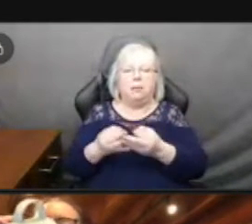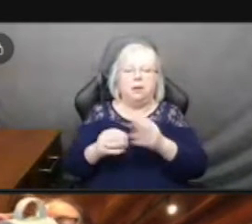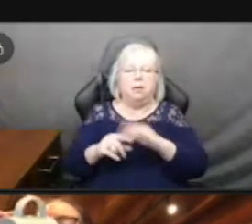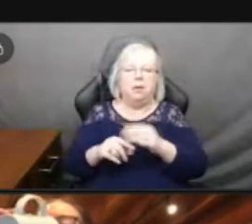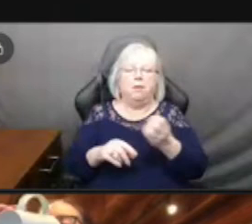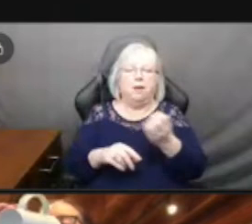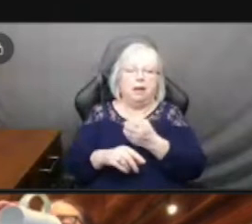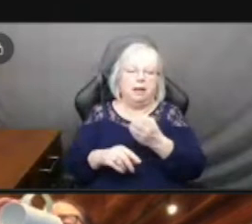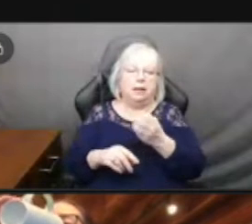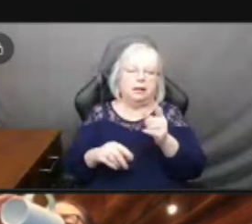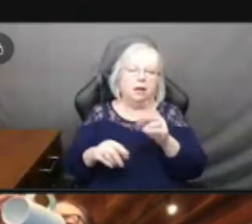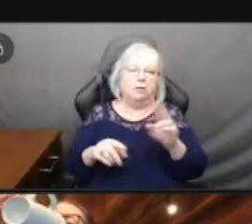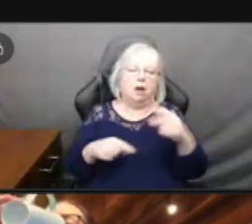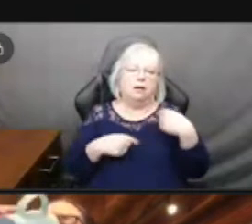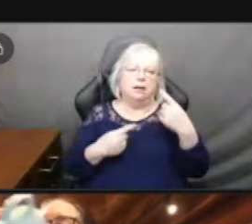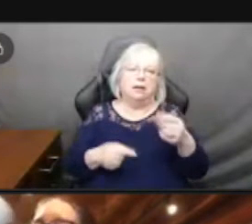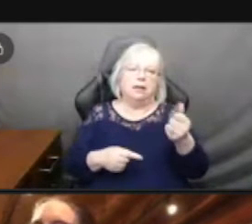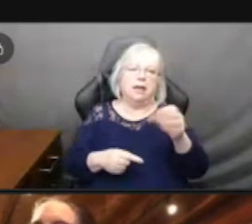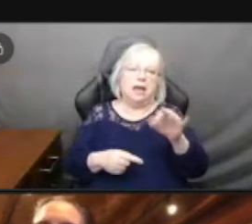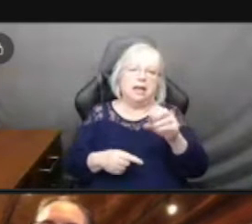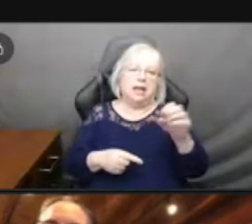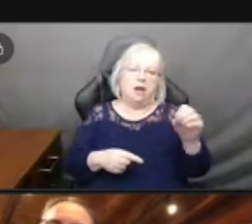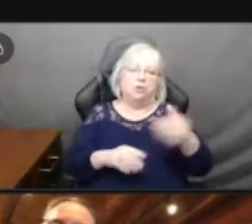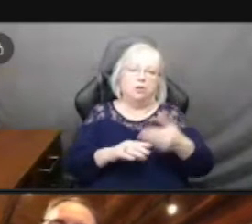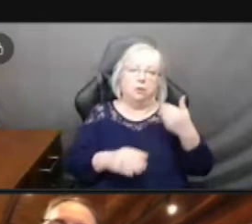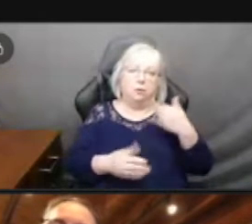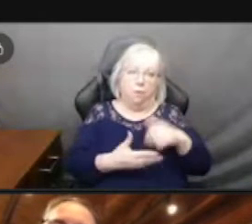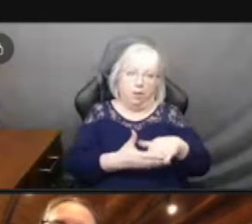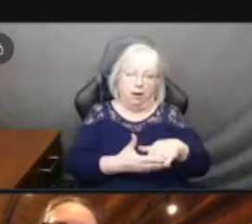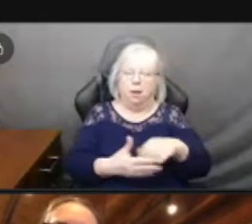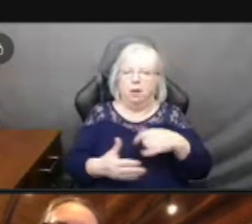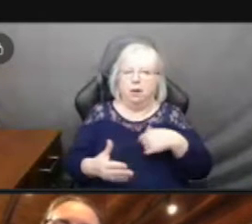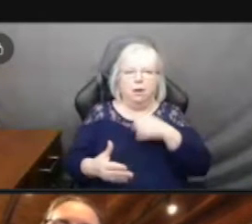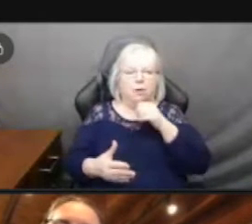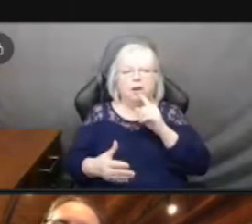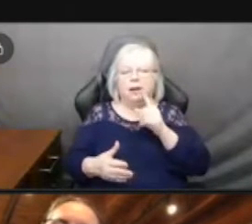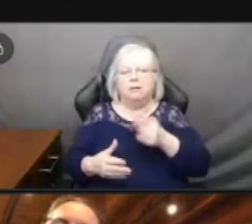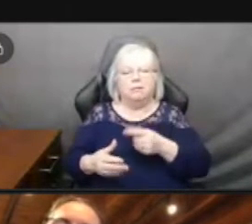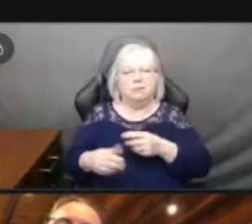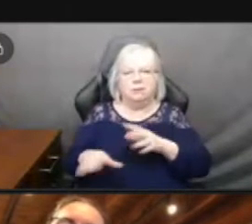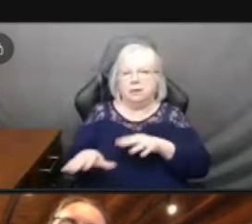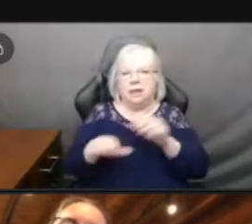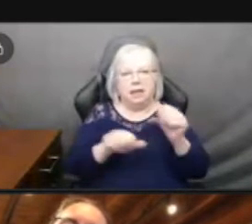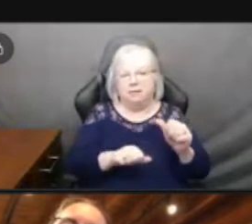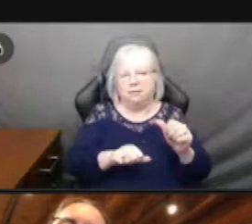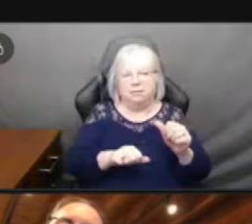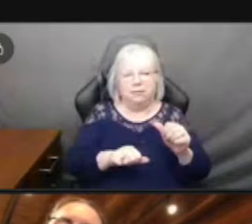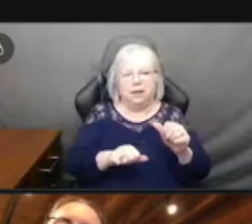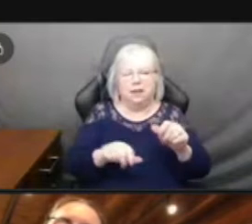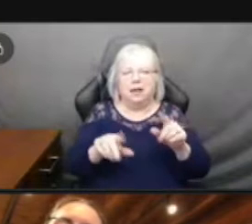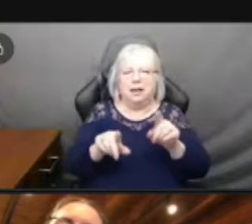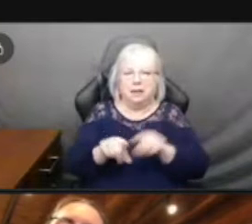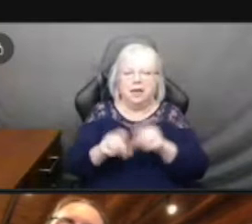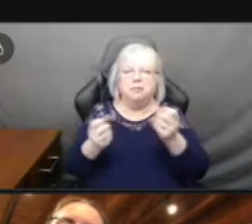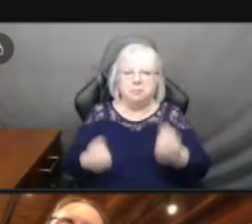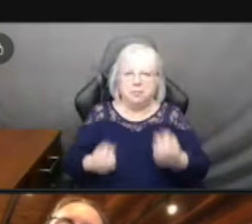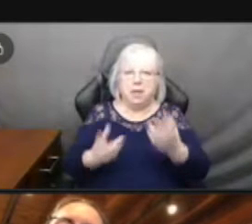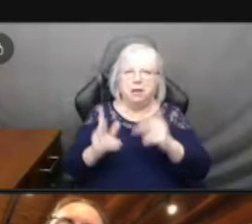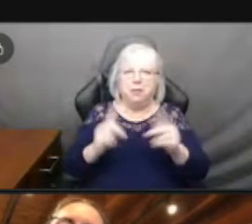of Little Rock since the early 1900s. We didn't bail out of here early on like a lot of people did